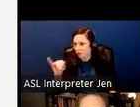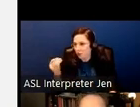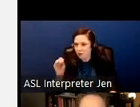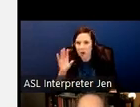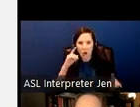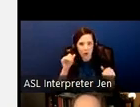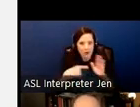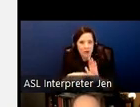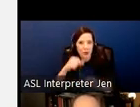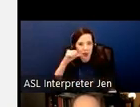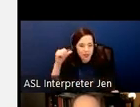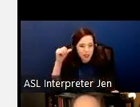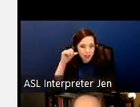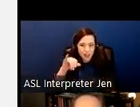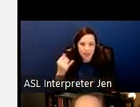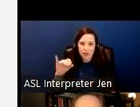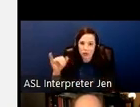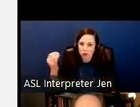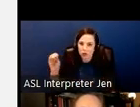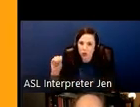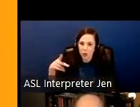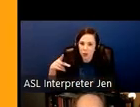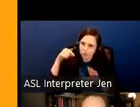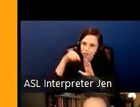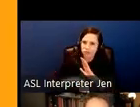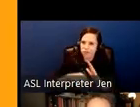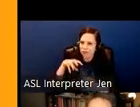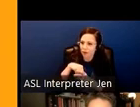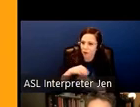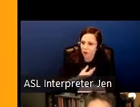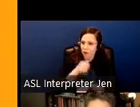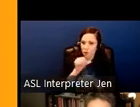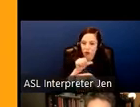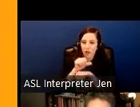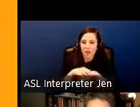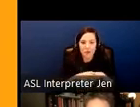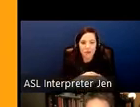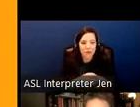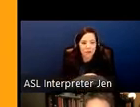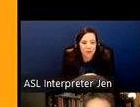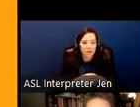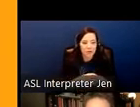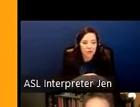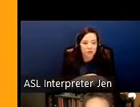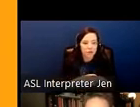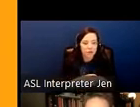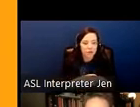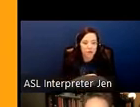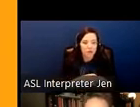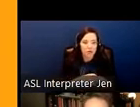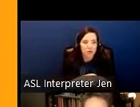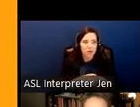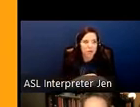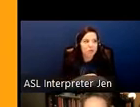yesterday. Jojpa is one of the deep spiritual teachers for our work. And all of these, we feel like it's our job to